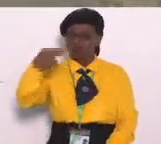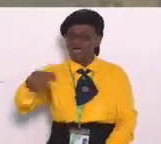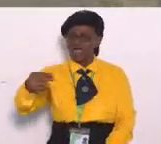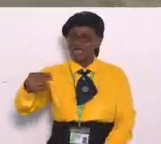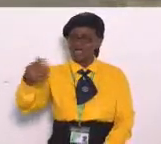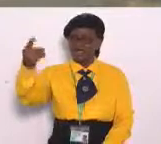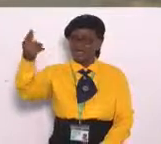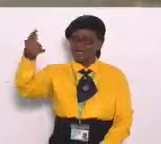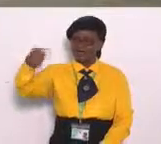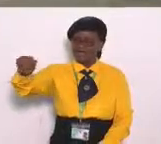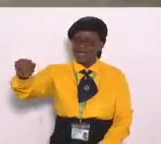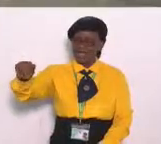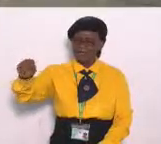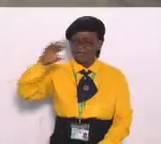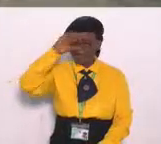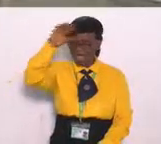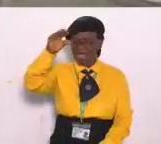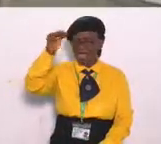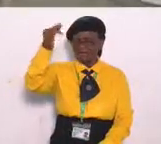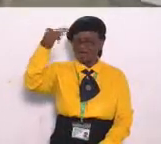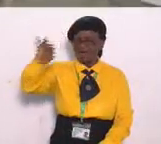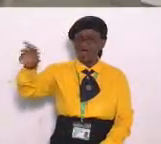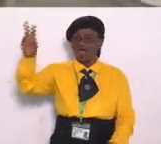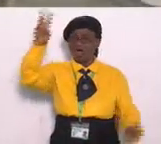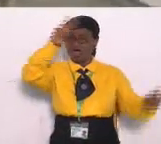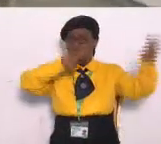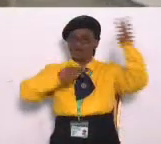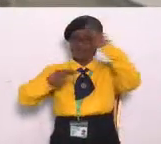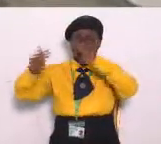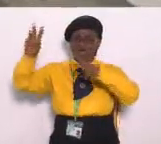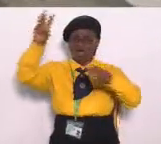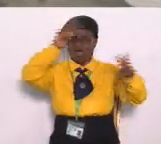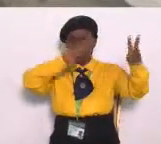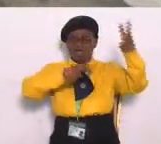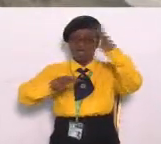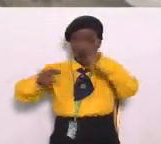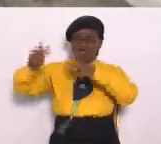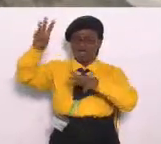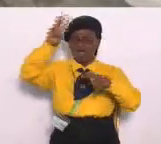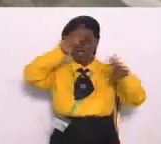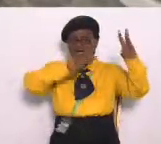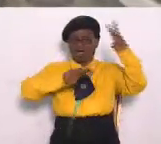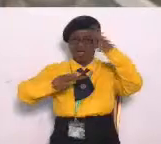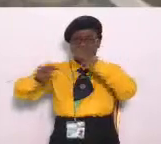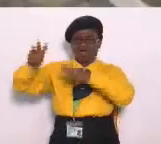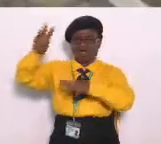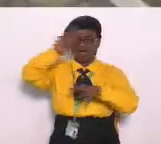Jehovah, the man of war.